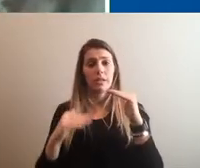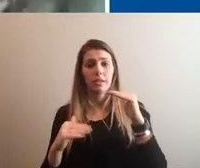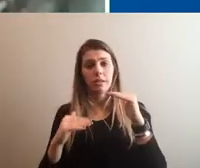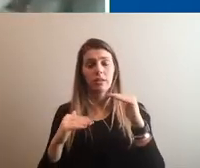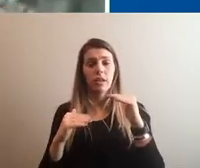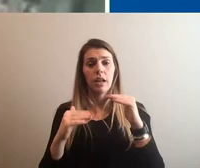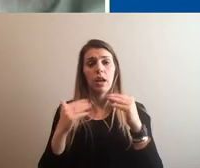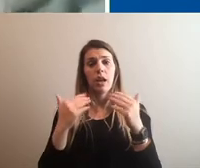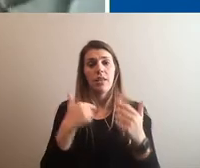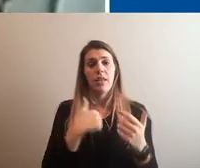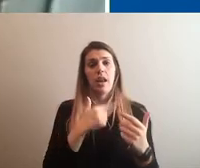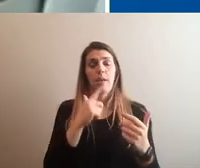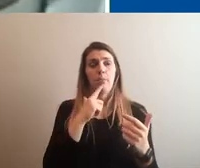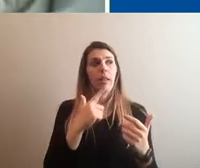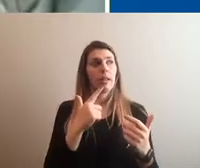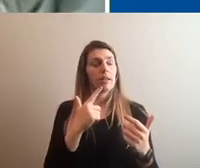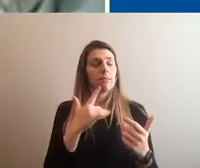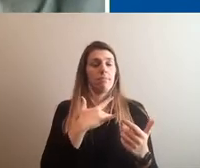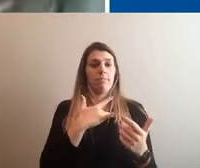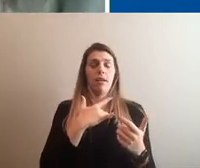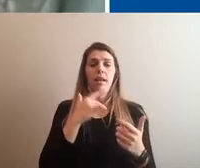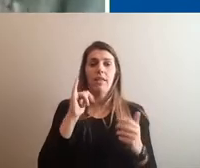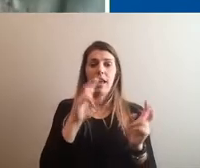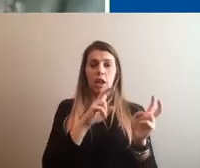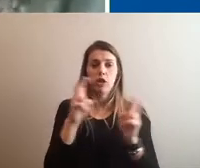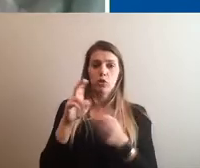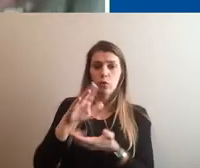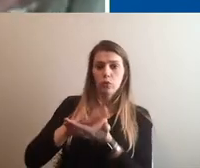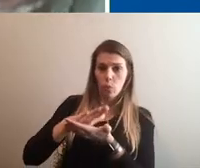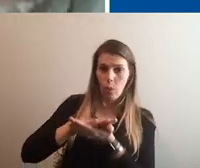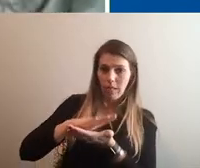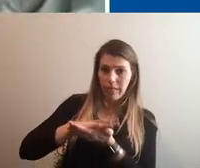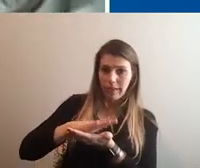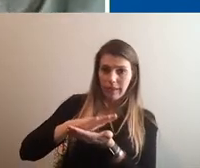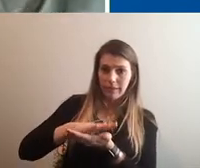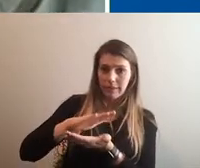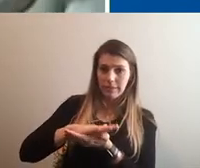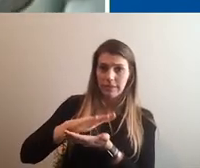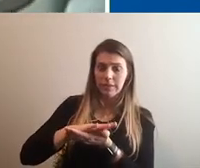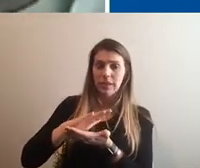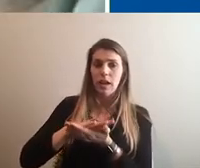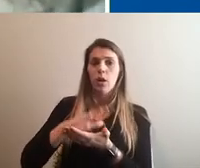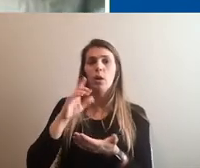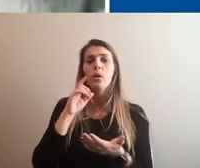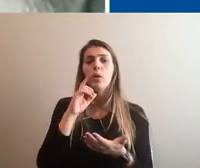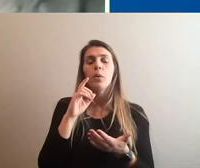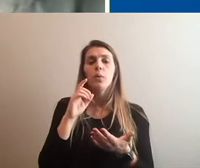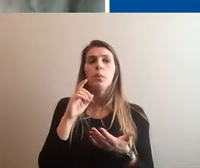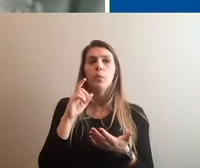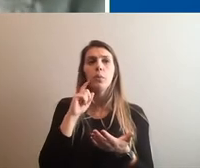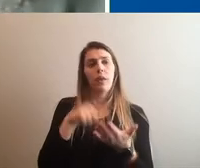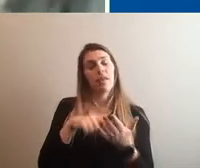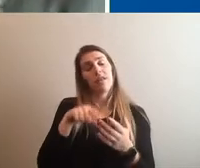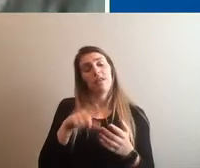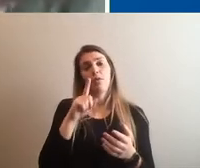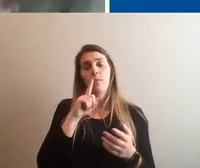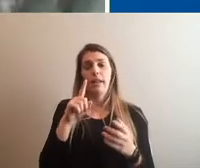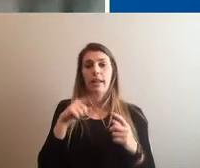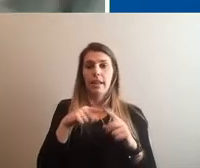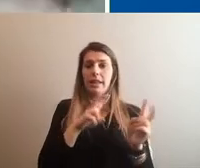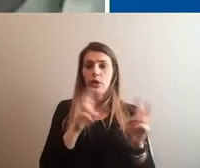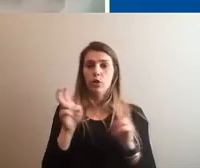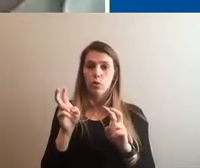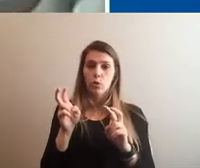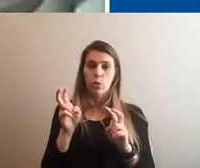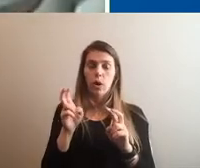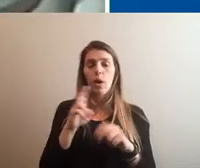close to my heart, Alicia, is the issue of schooling. You know, there's been a lot of this is a very polarizing issue, of course,